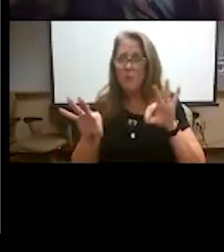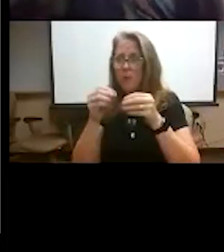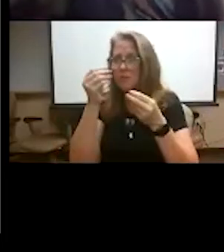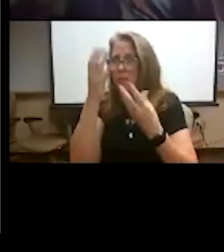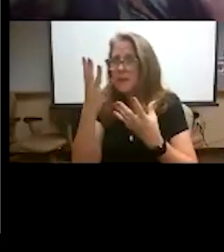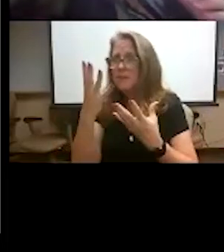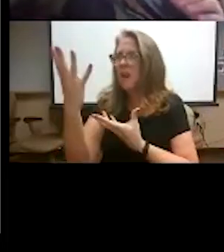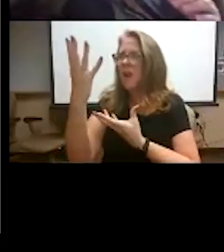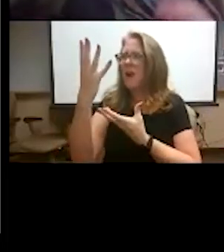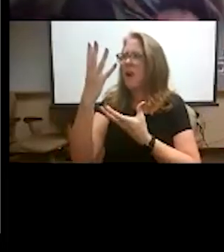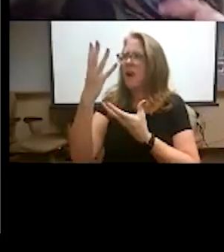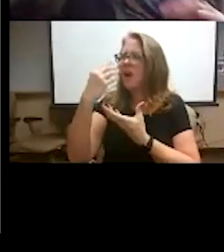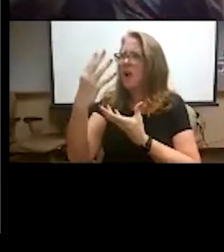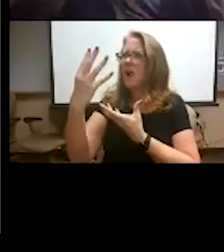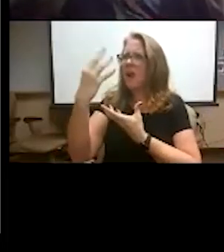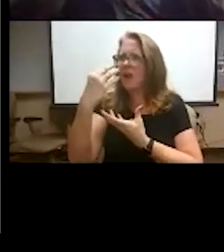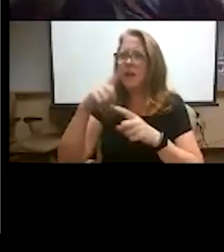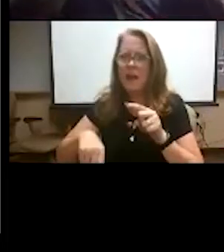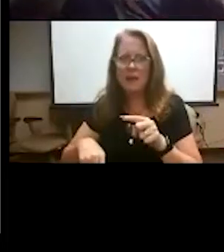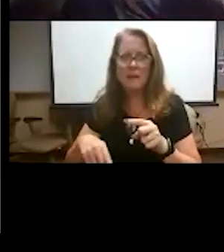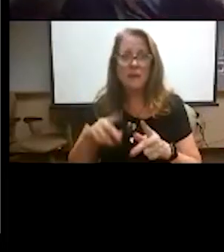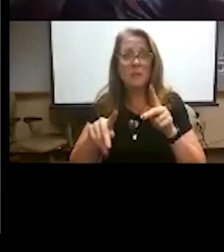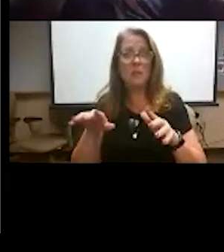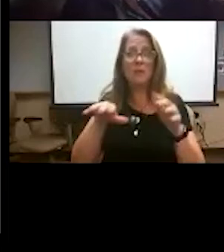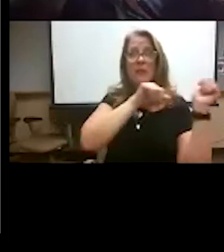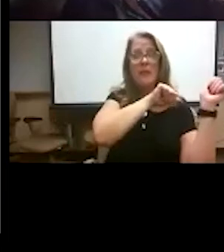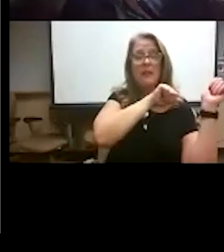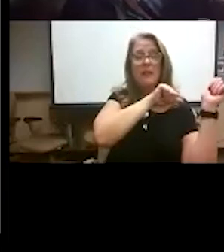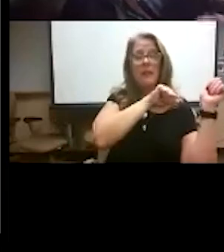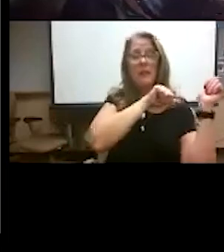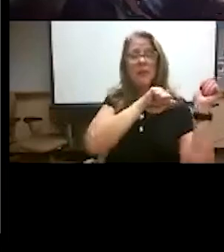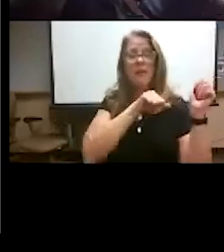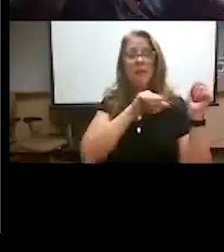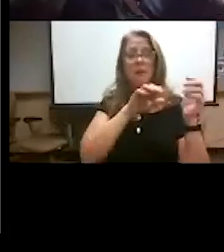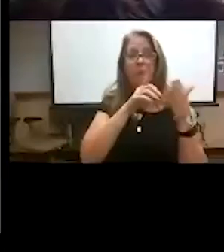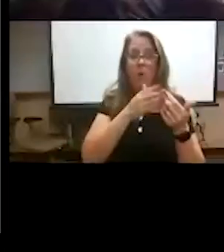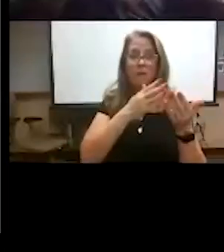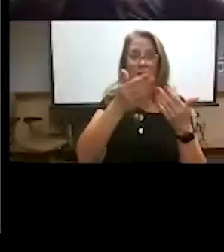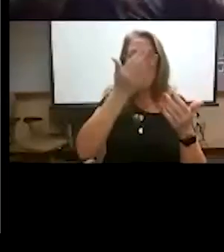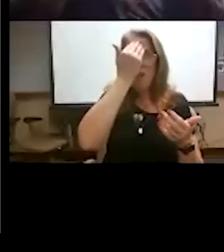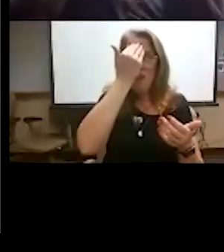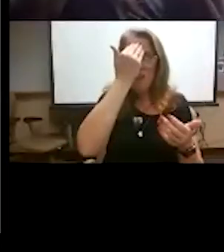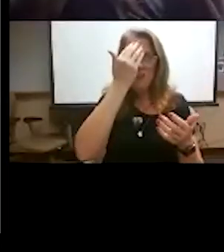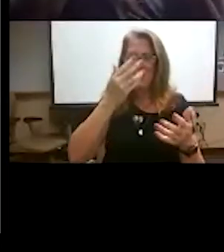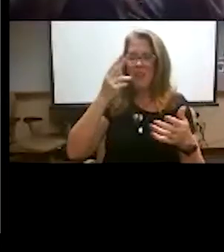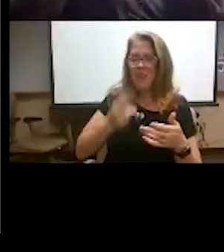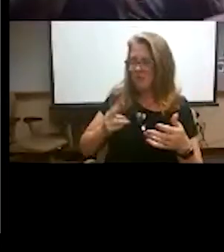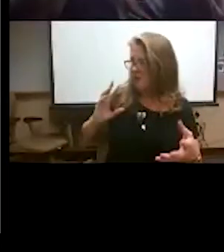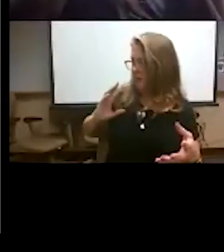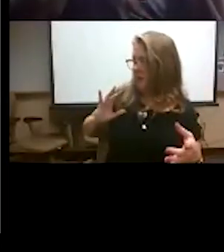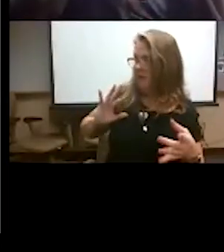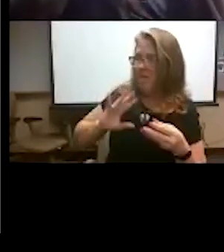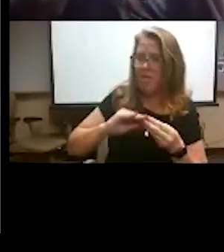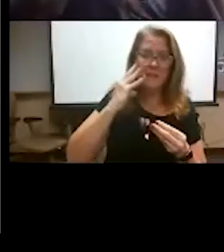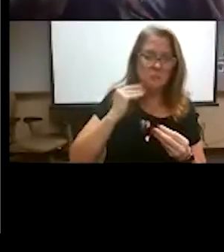information. The people that leave take their knowledge, their tacit knowledge, all the knowledge based on